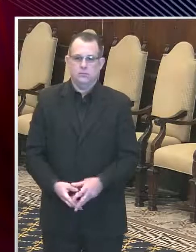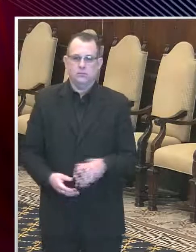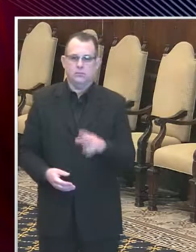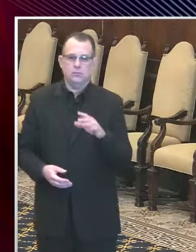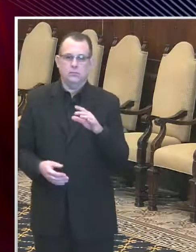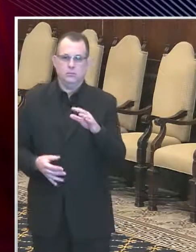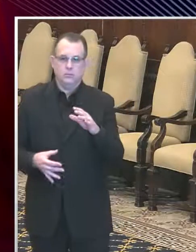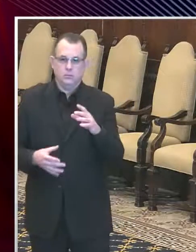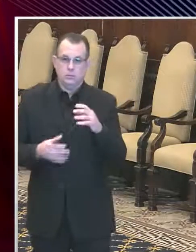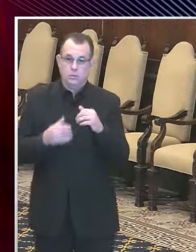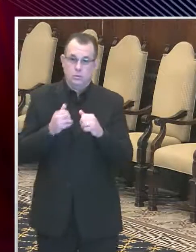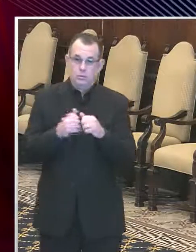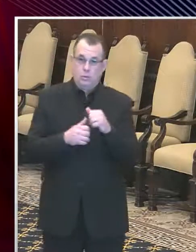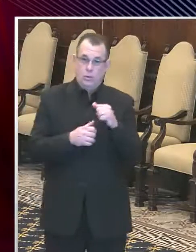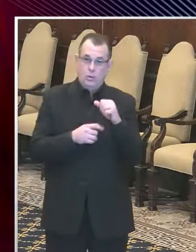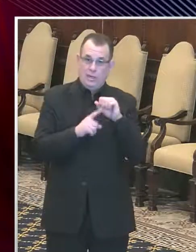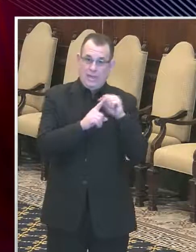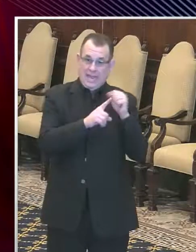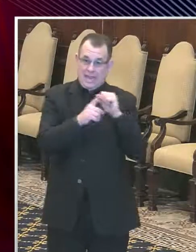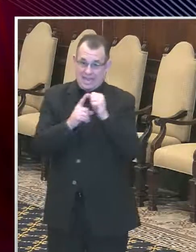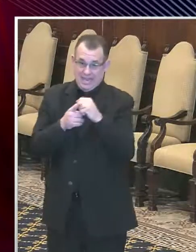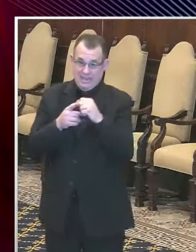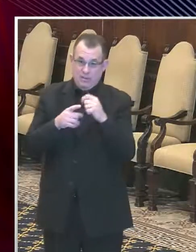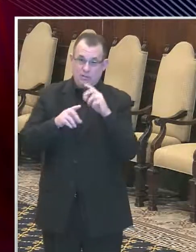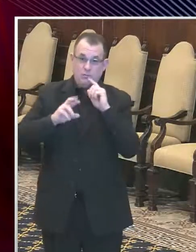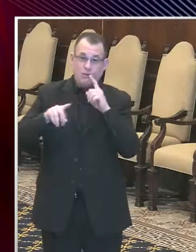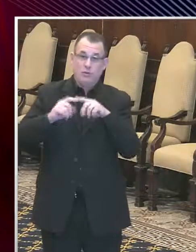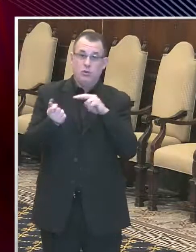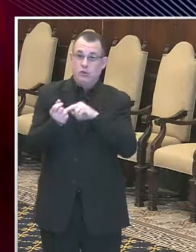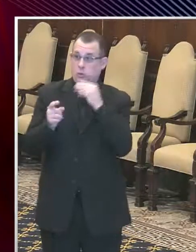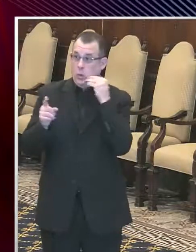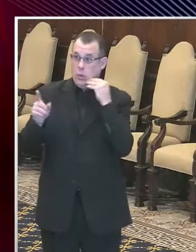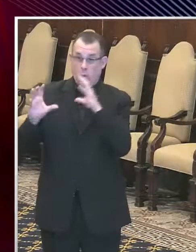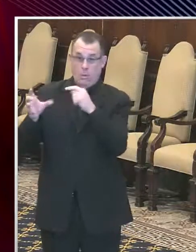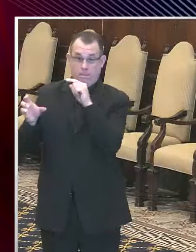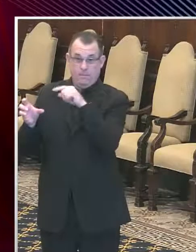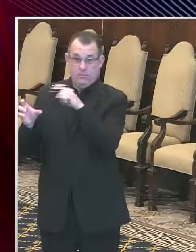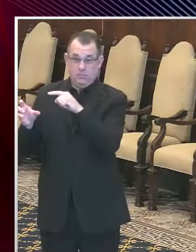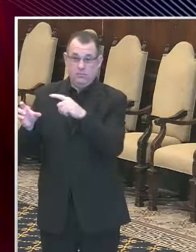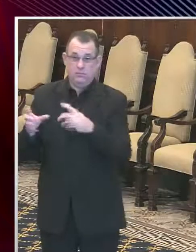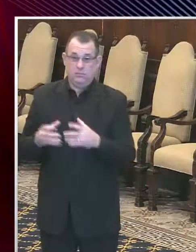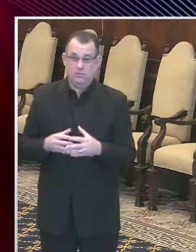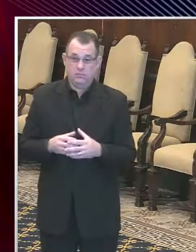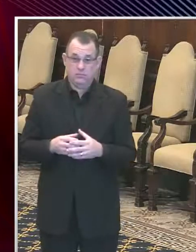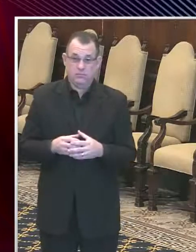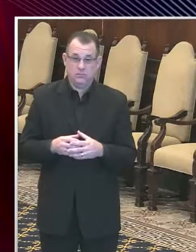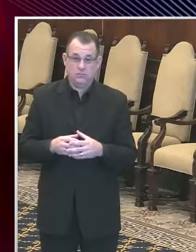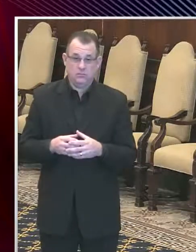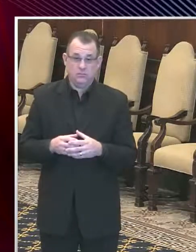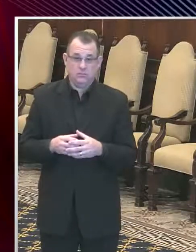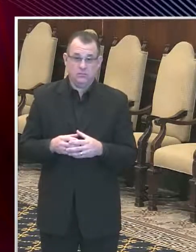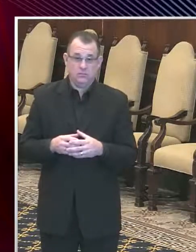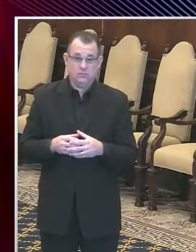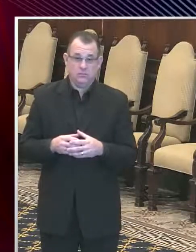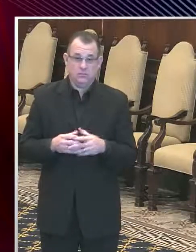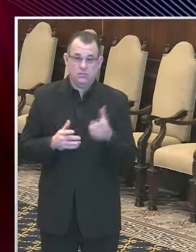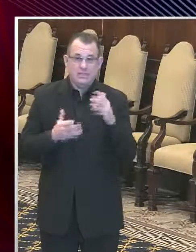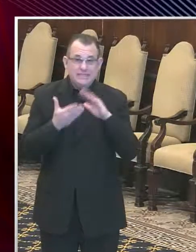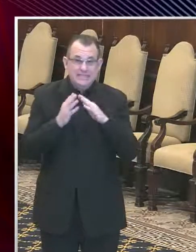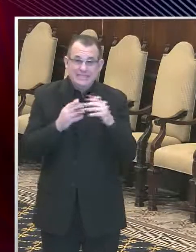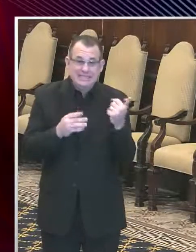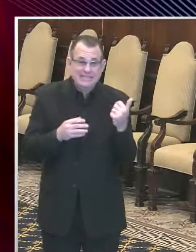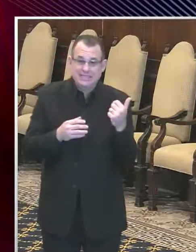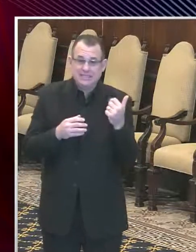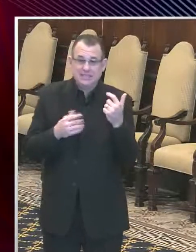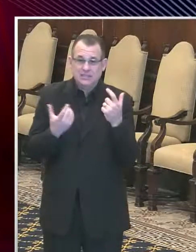of cases and deaths are reported to be in nursing homes, what measures specifically can you mention are being taken into consideration?